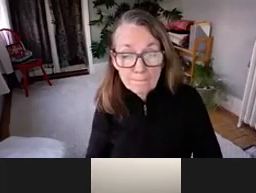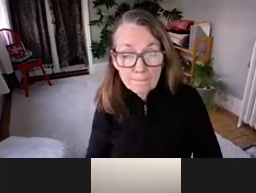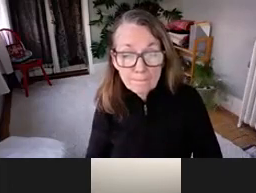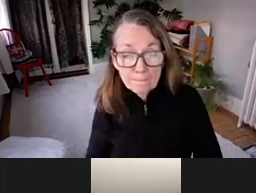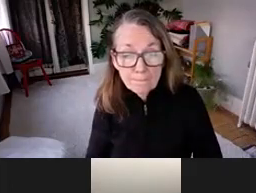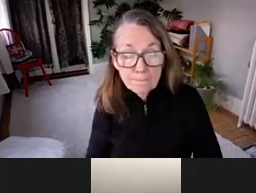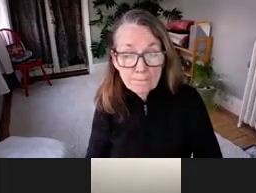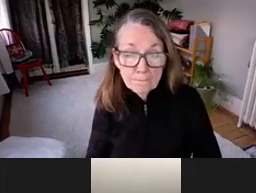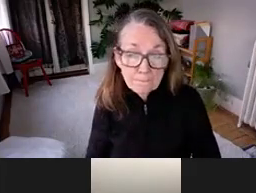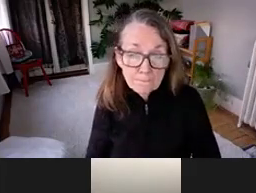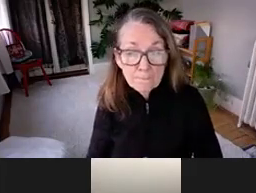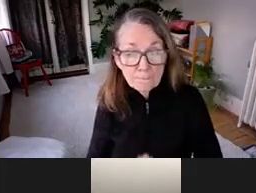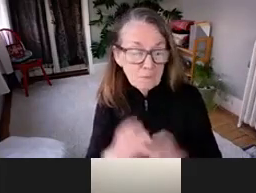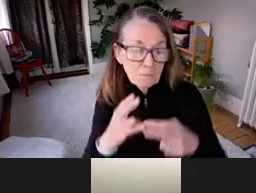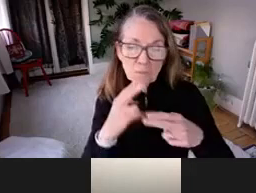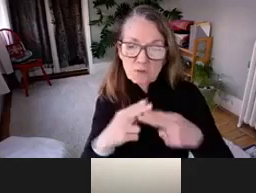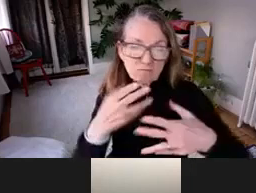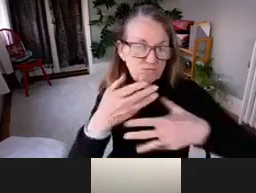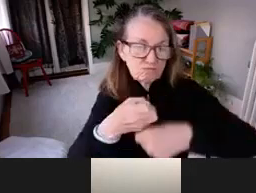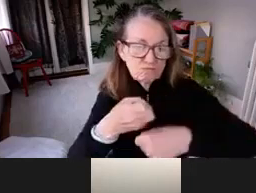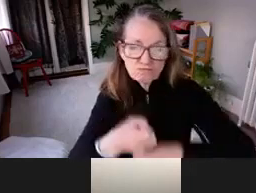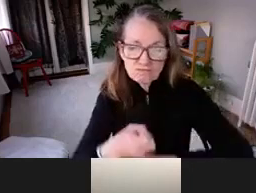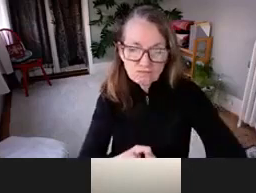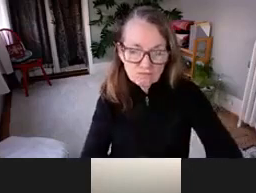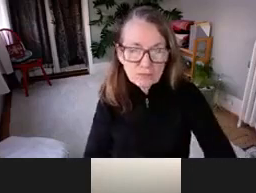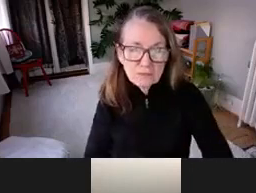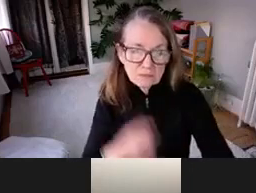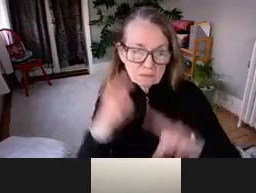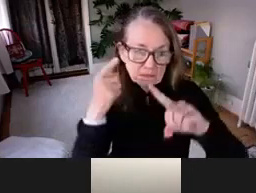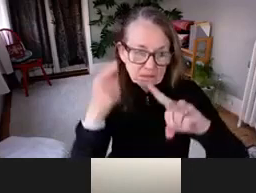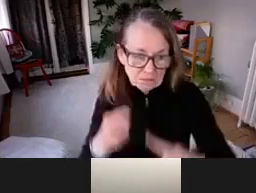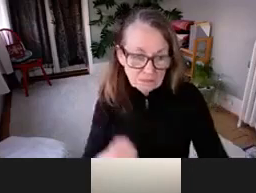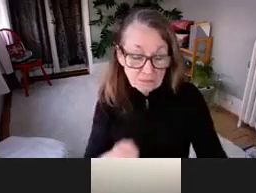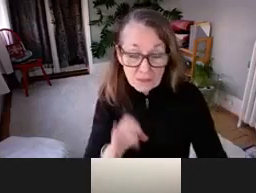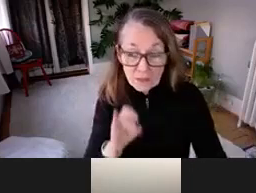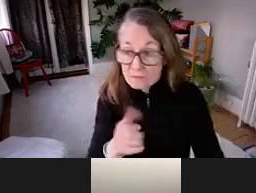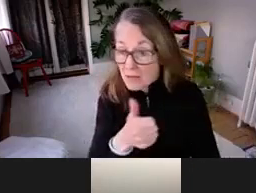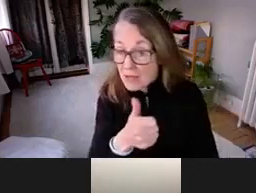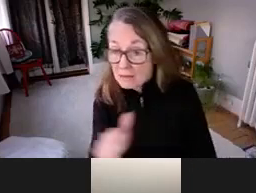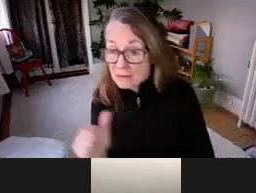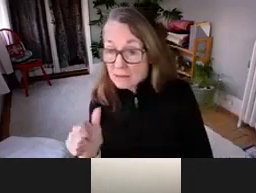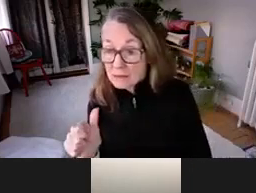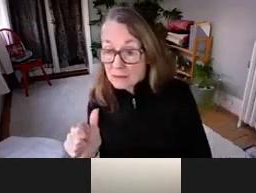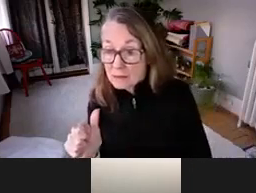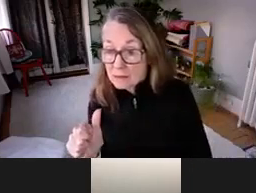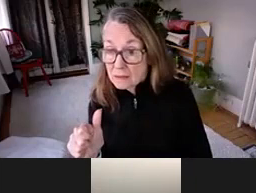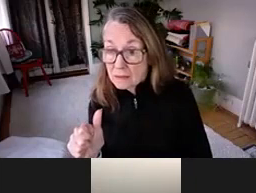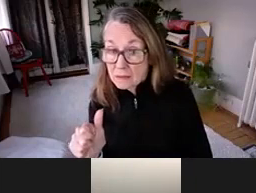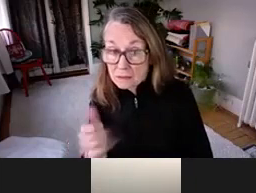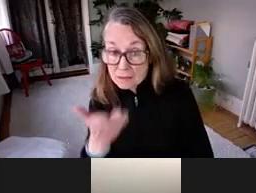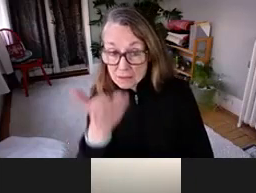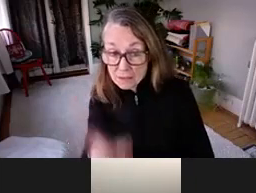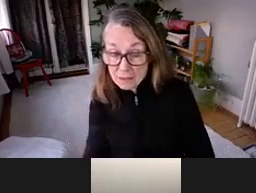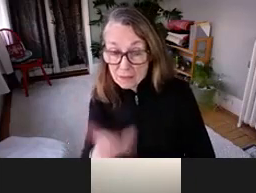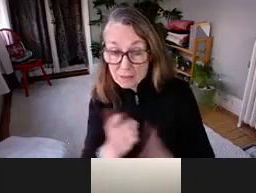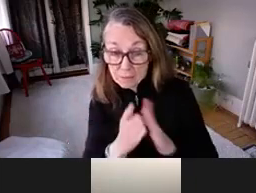Again, it's very brief, summarized bullet point. If there's anything in the meeting minute